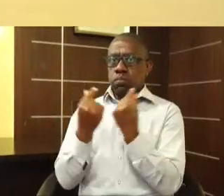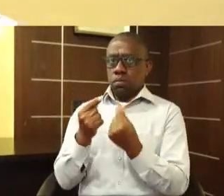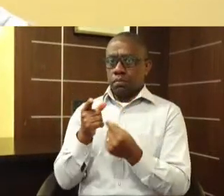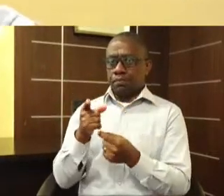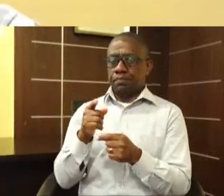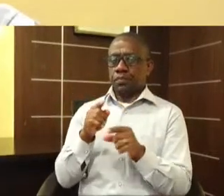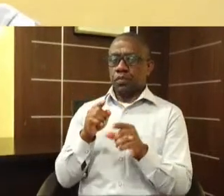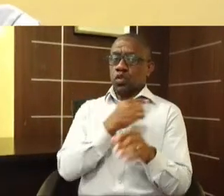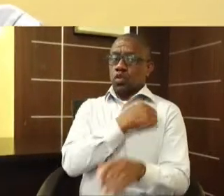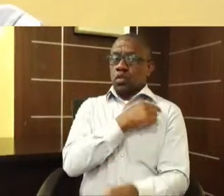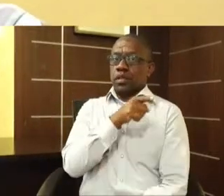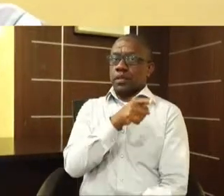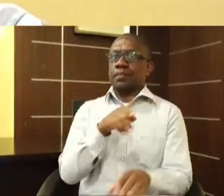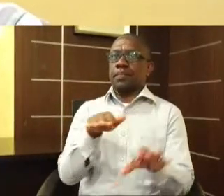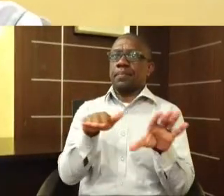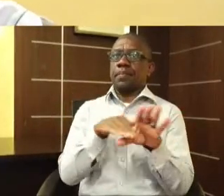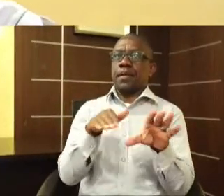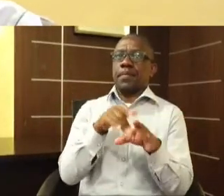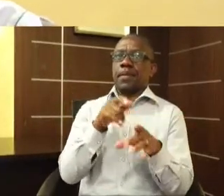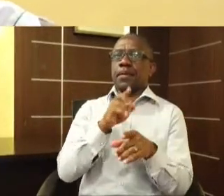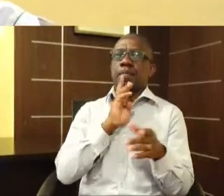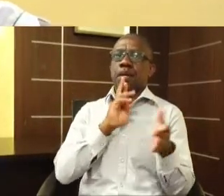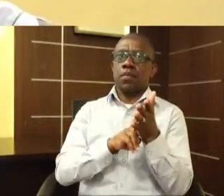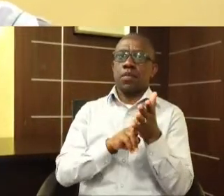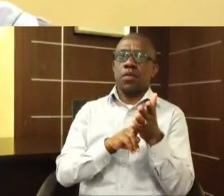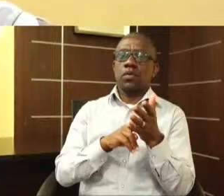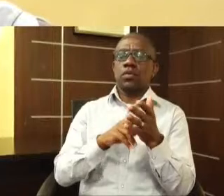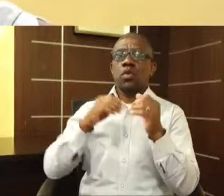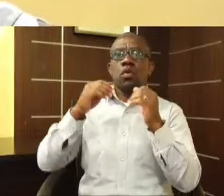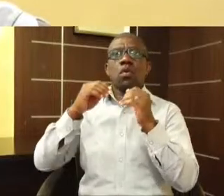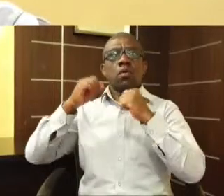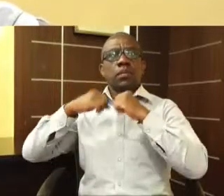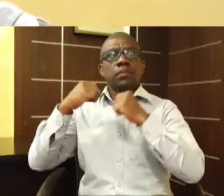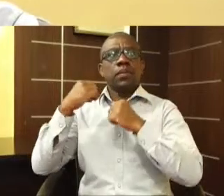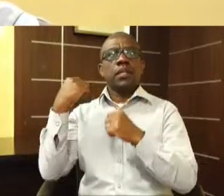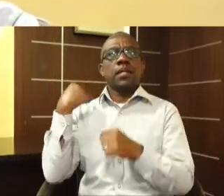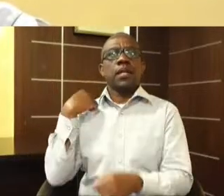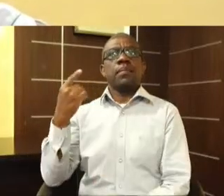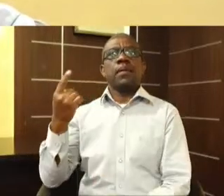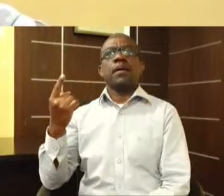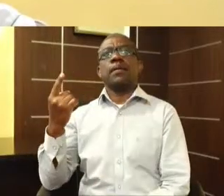She comes to report there on commitment number what, Yagon?